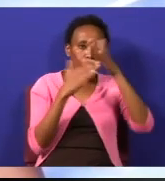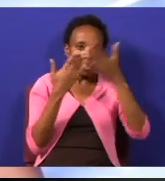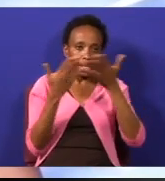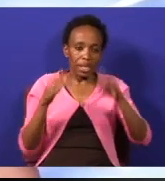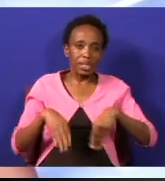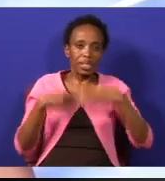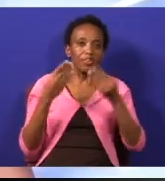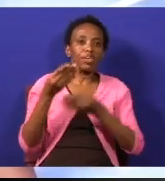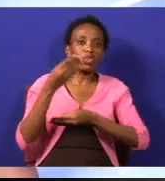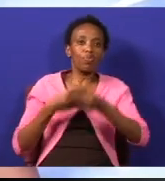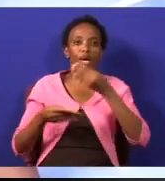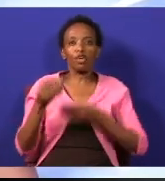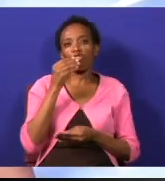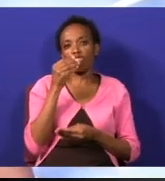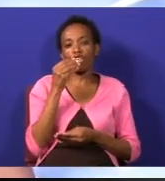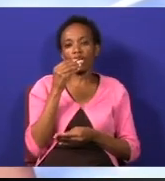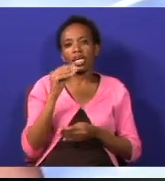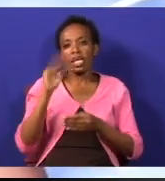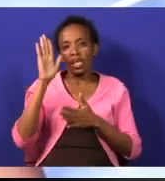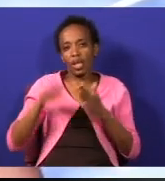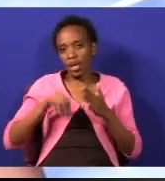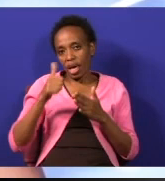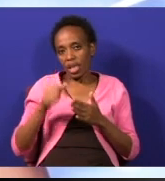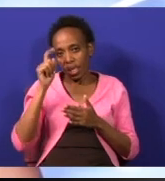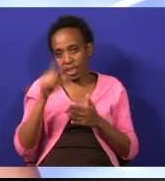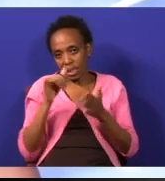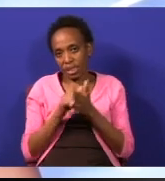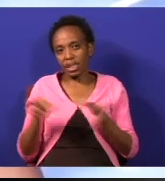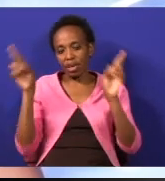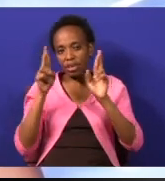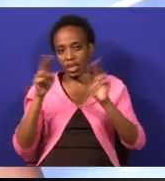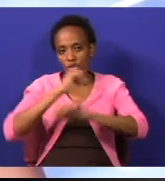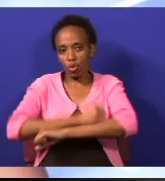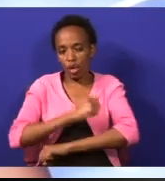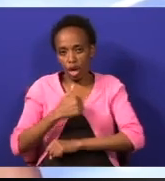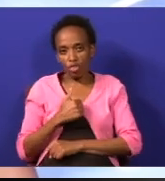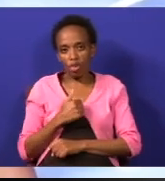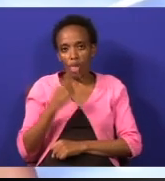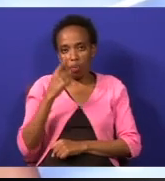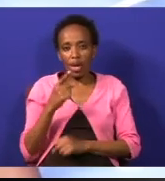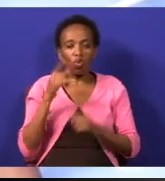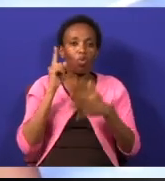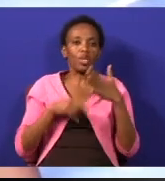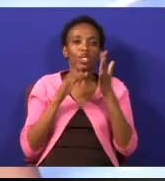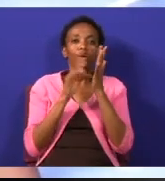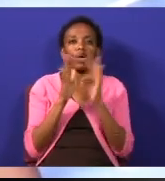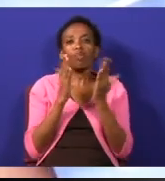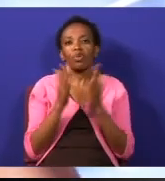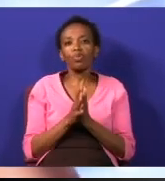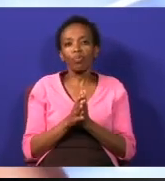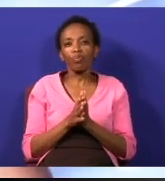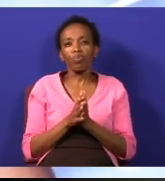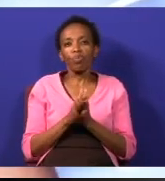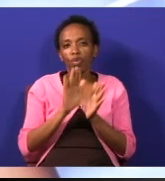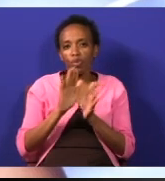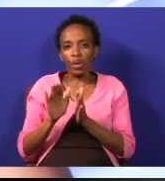to buying food, other and other requirements that are needed in the school, one being the Bible, besides